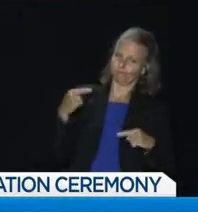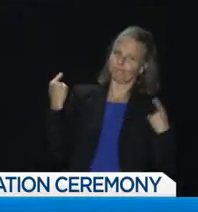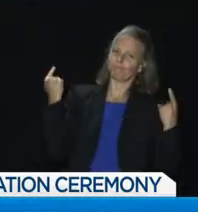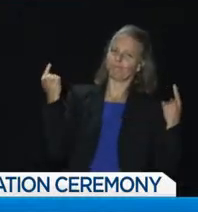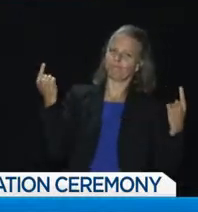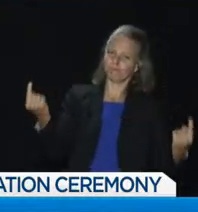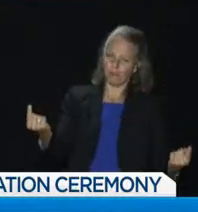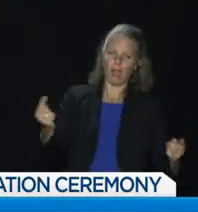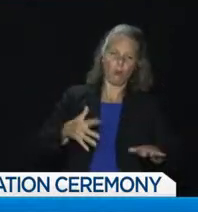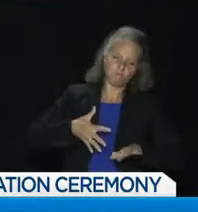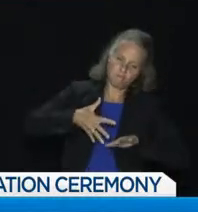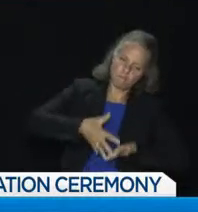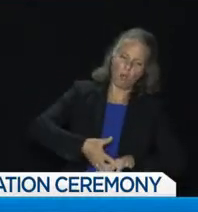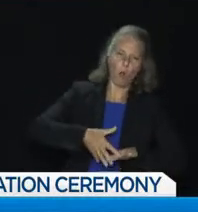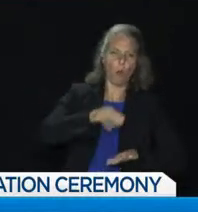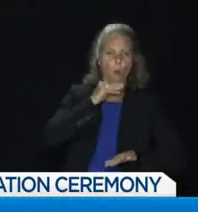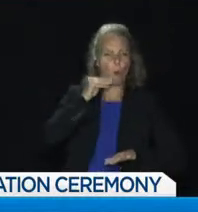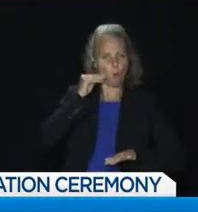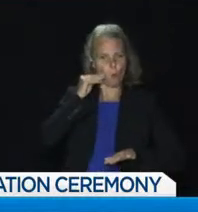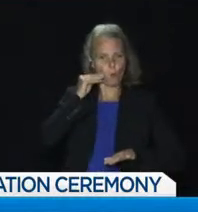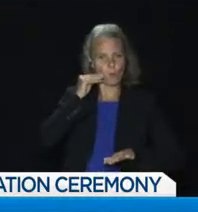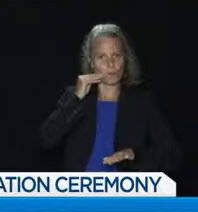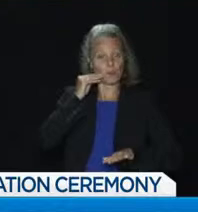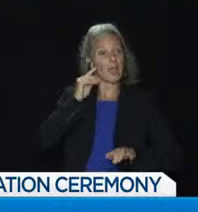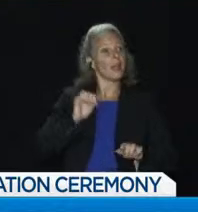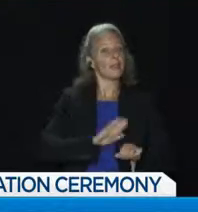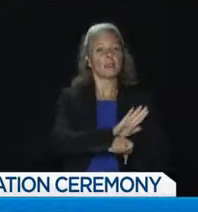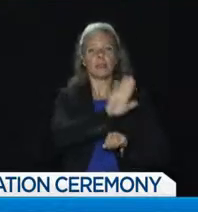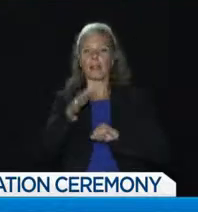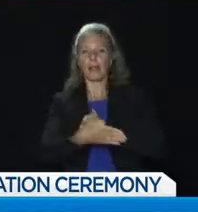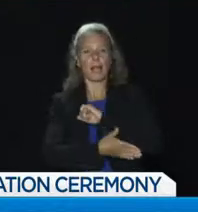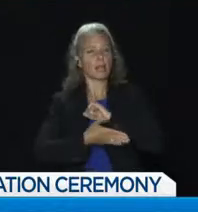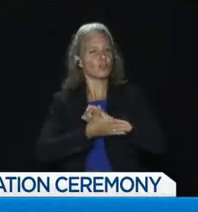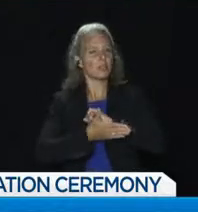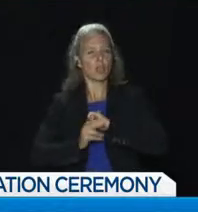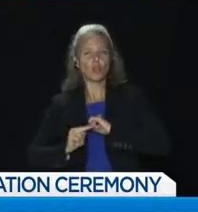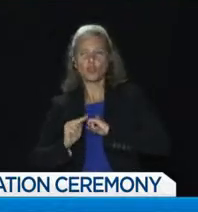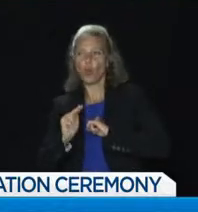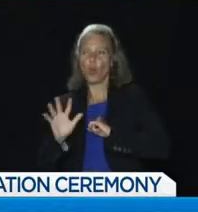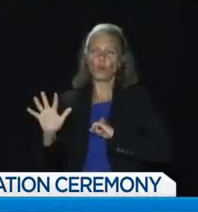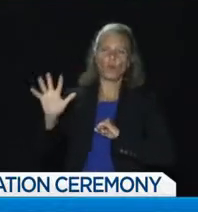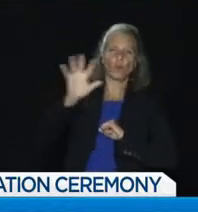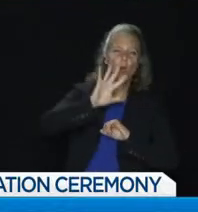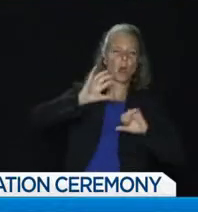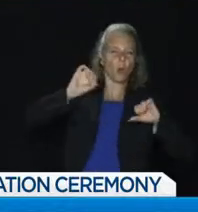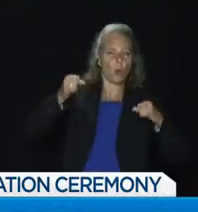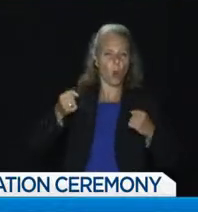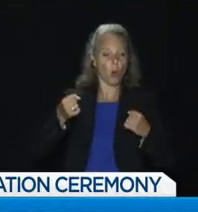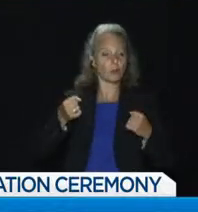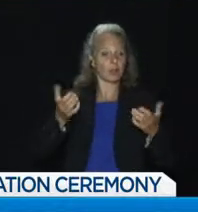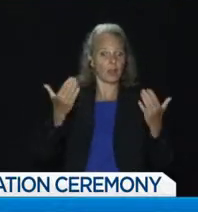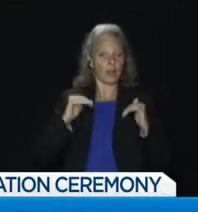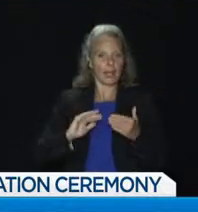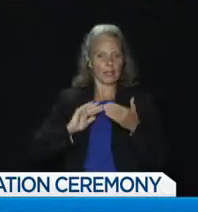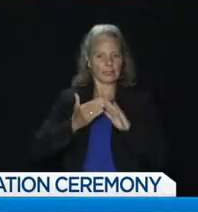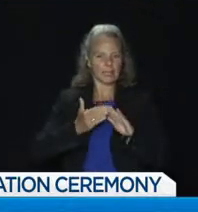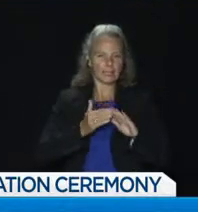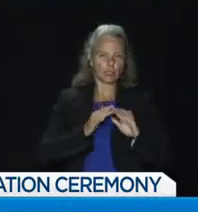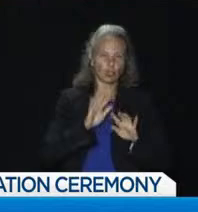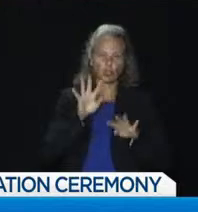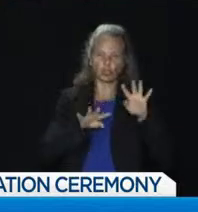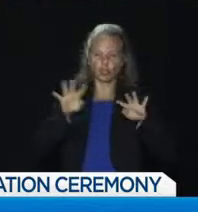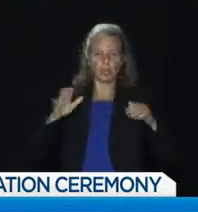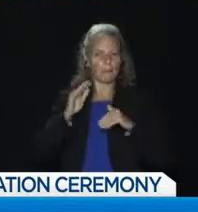of vast Arctic spaces and busy city skylines, of prairies and